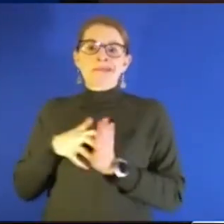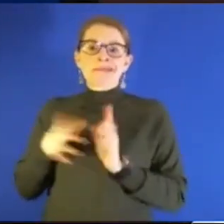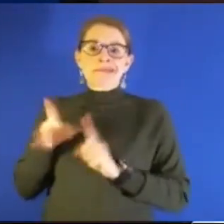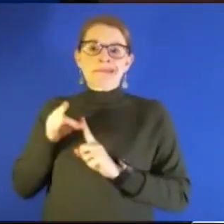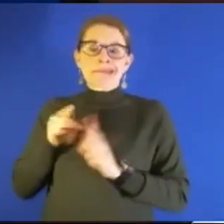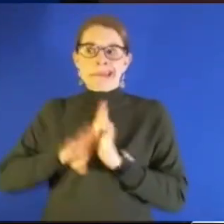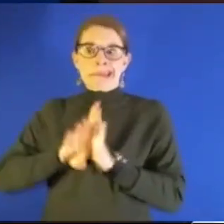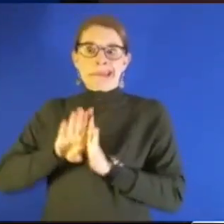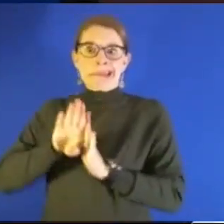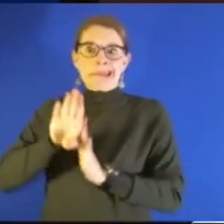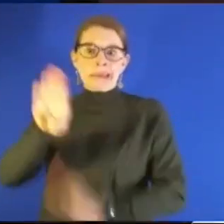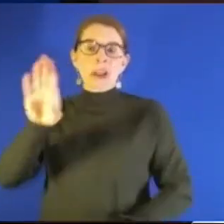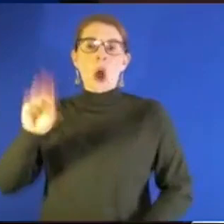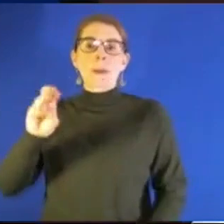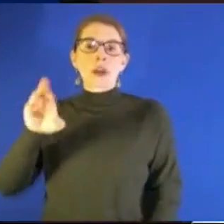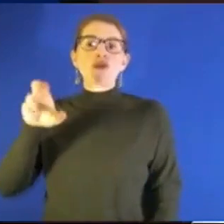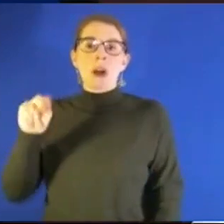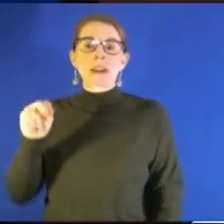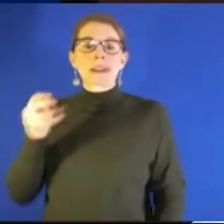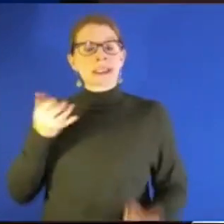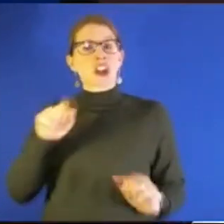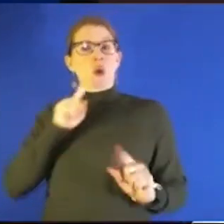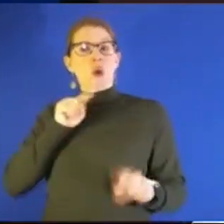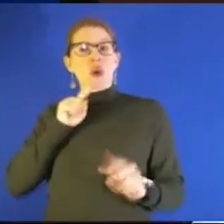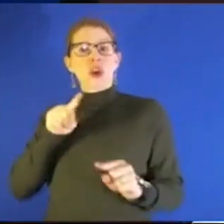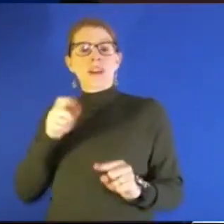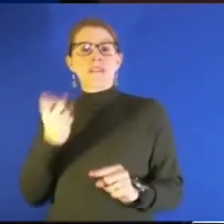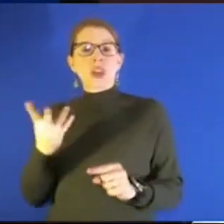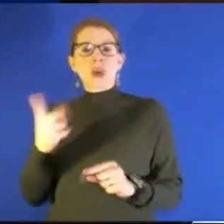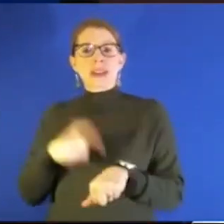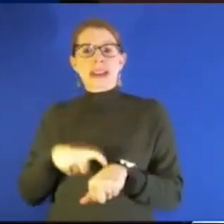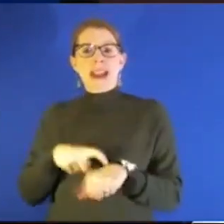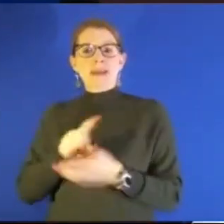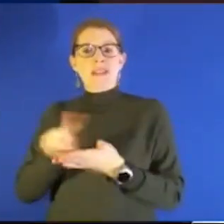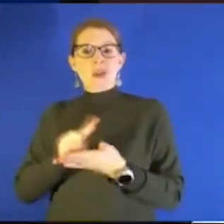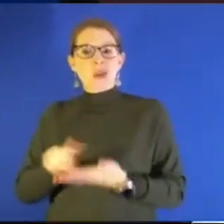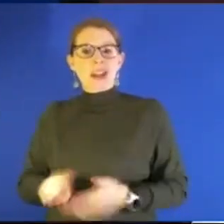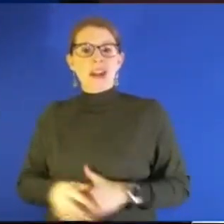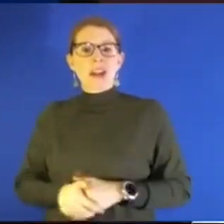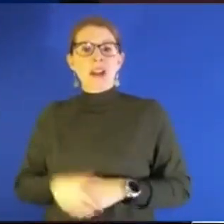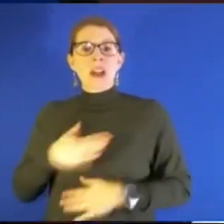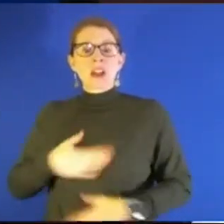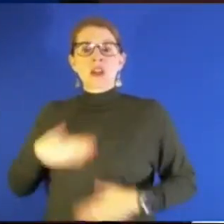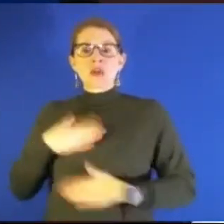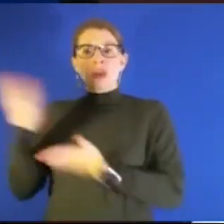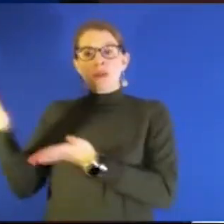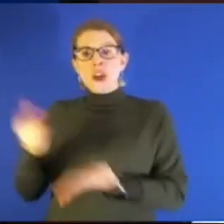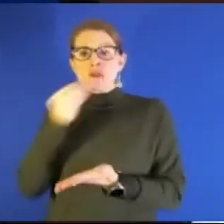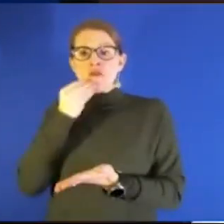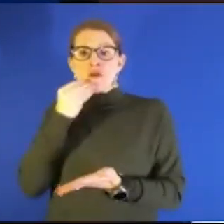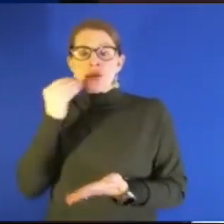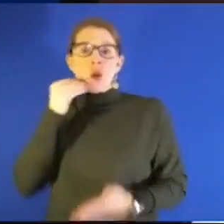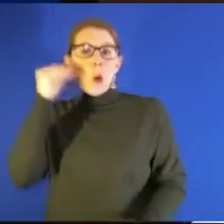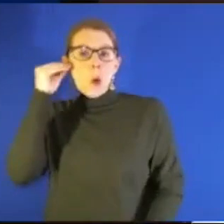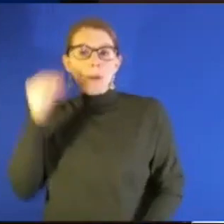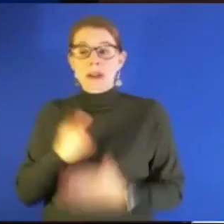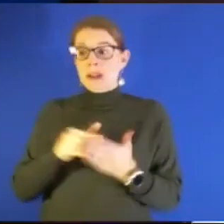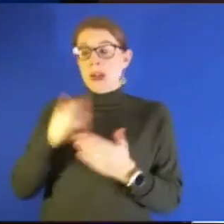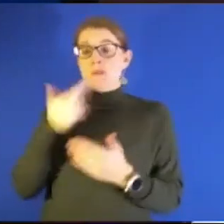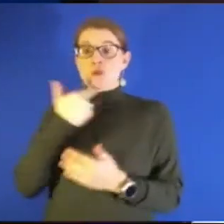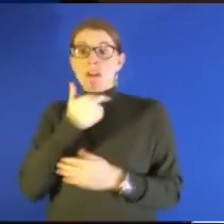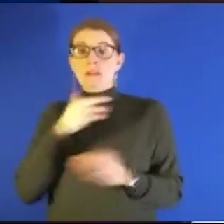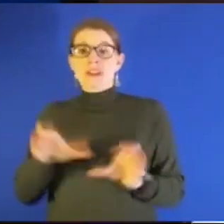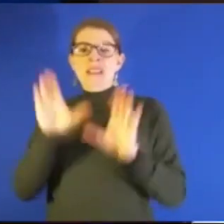Omicron. We still order out a couple times a week and enjoy bringing it home. And some restaurants have done an